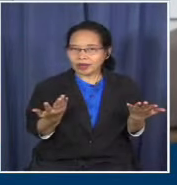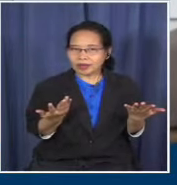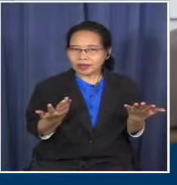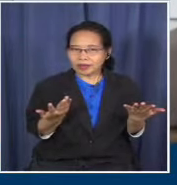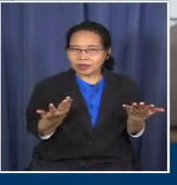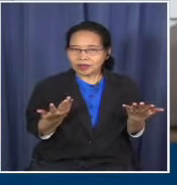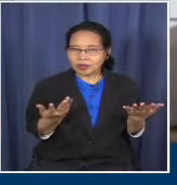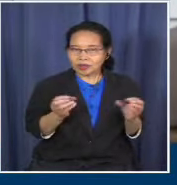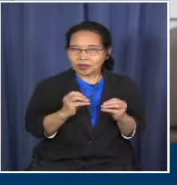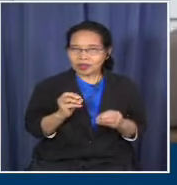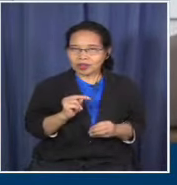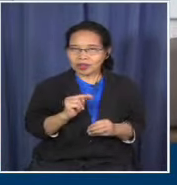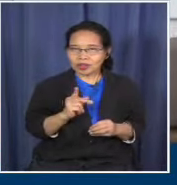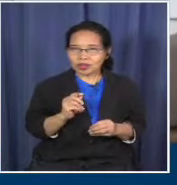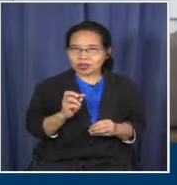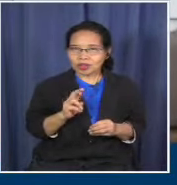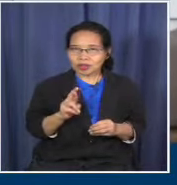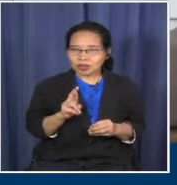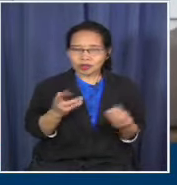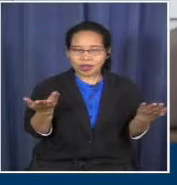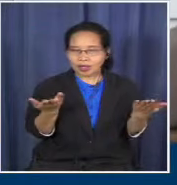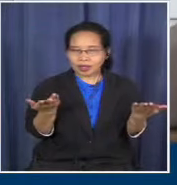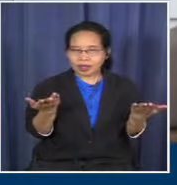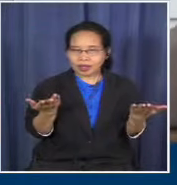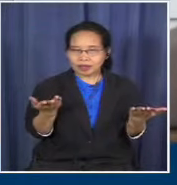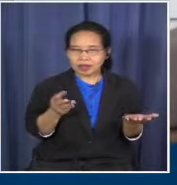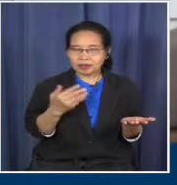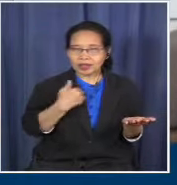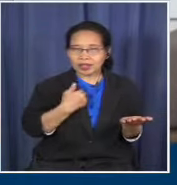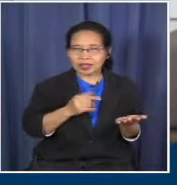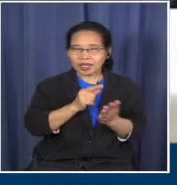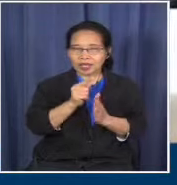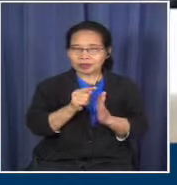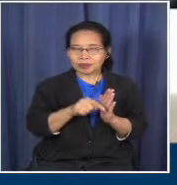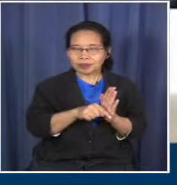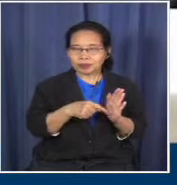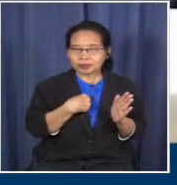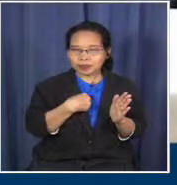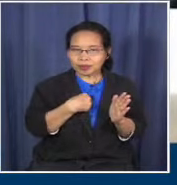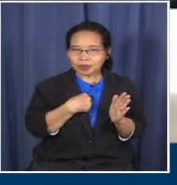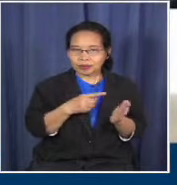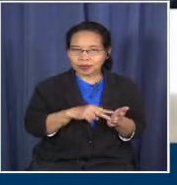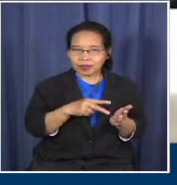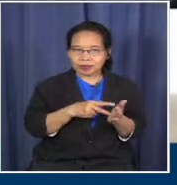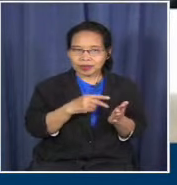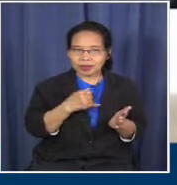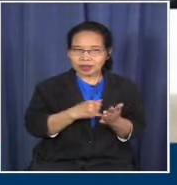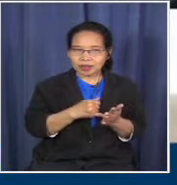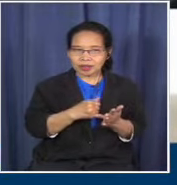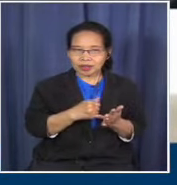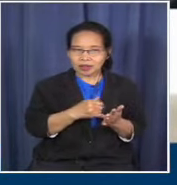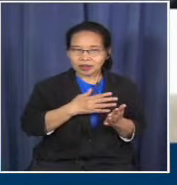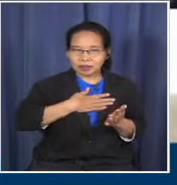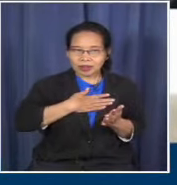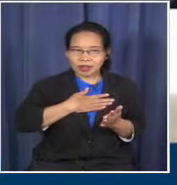there were no black holes, black matter, nuclear things in my time.